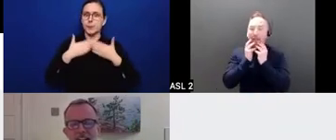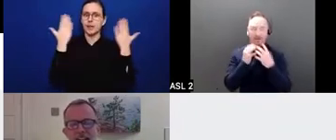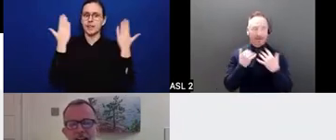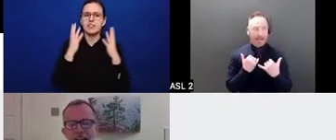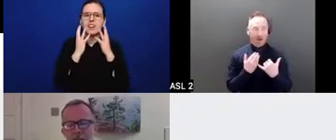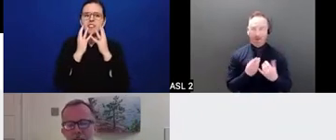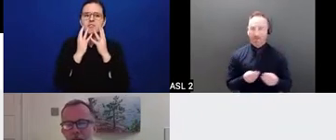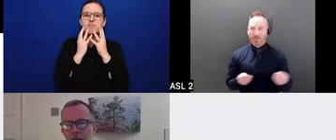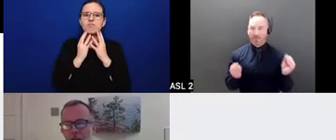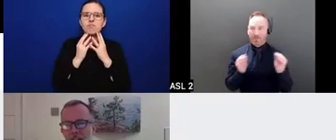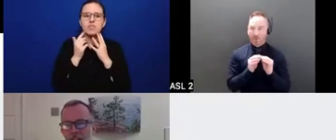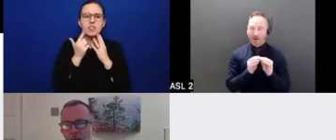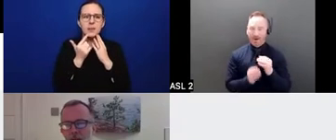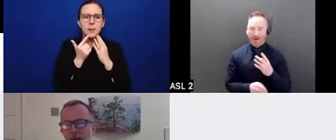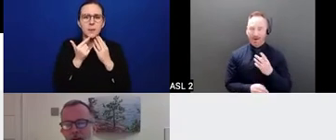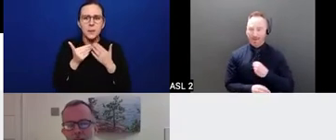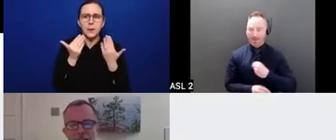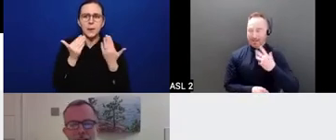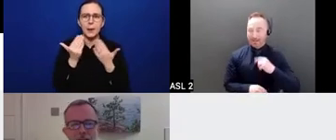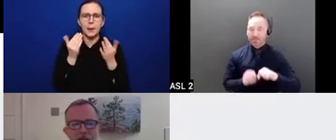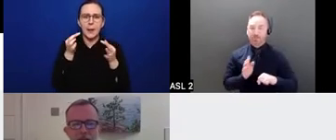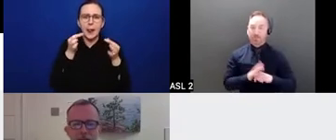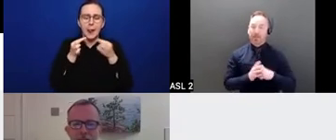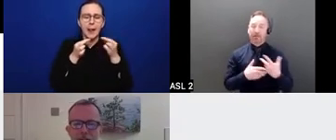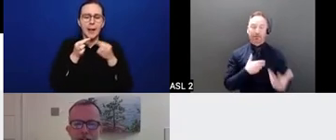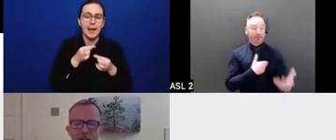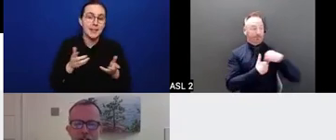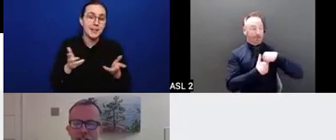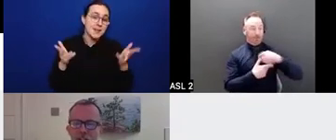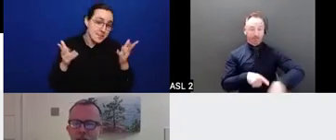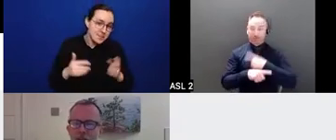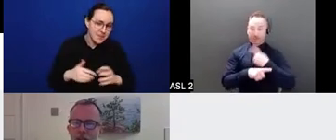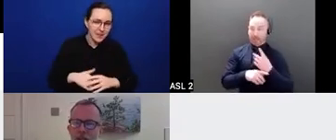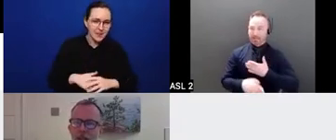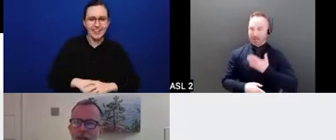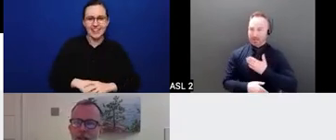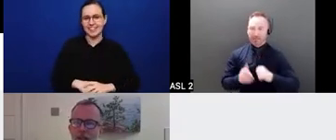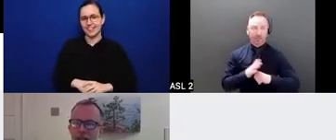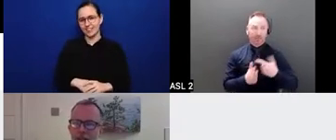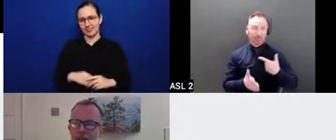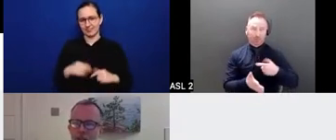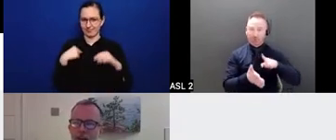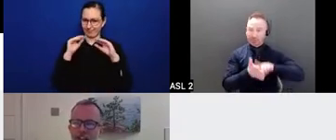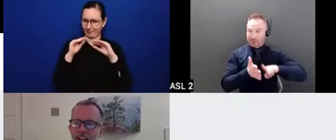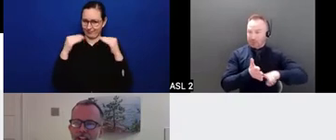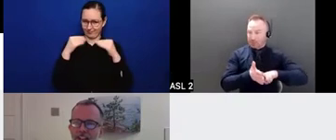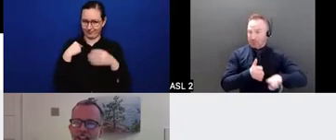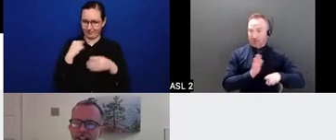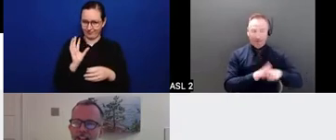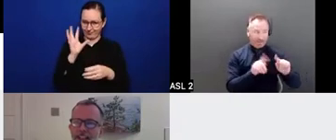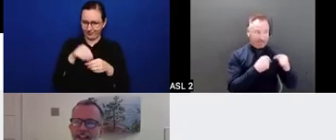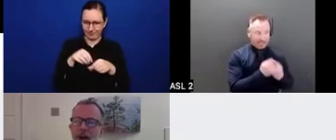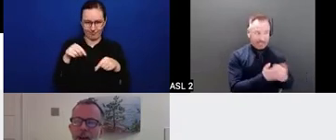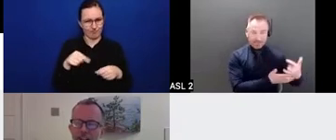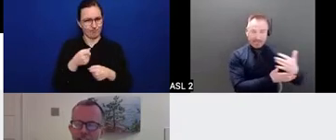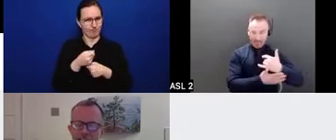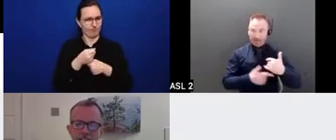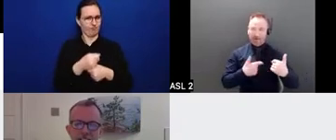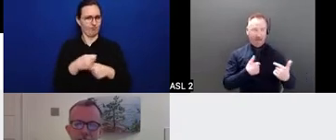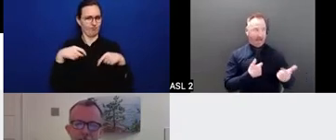today and to be able to present this work on behalf of our research team. This project takes a